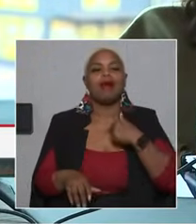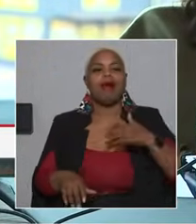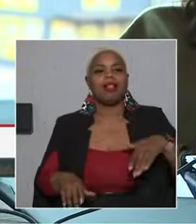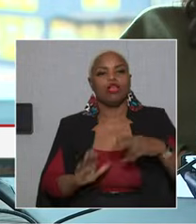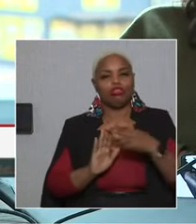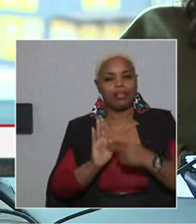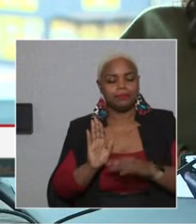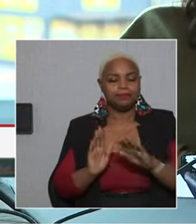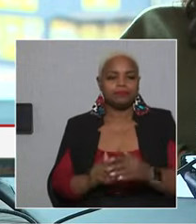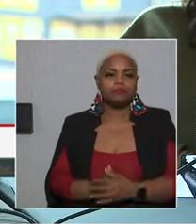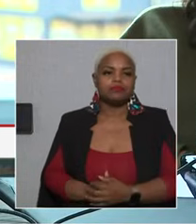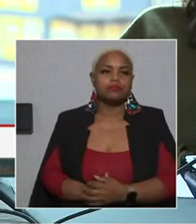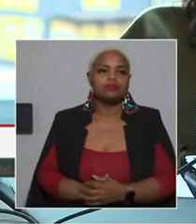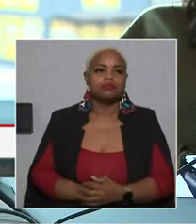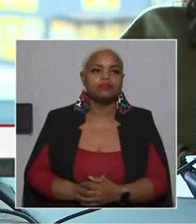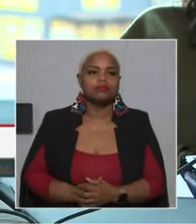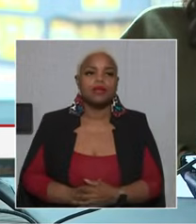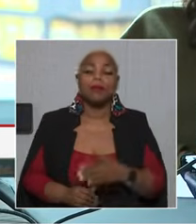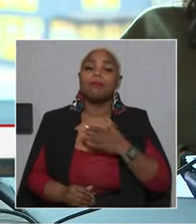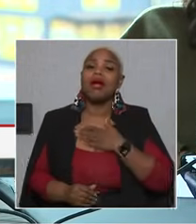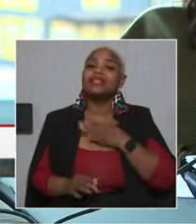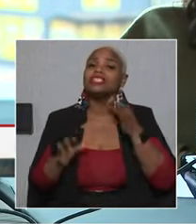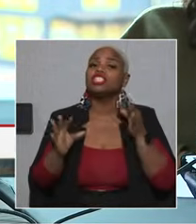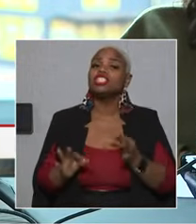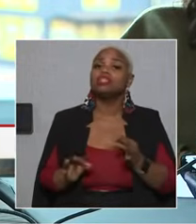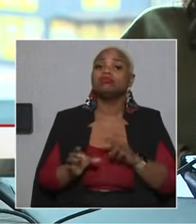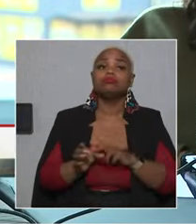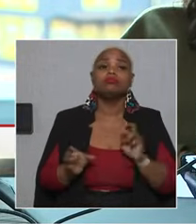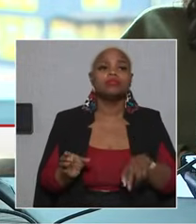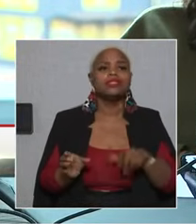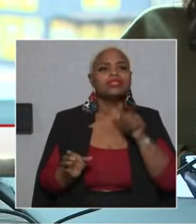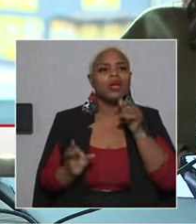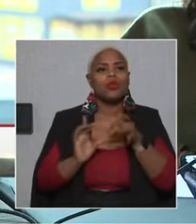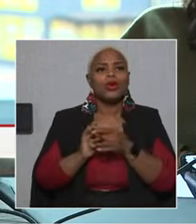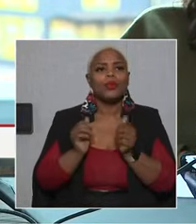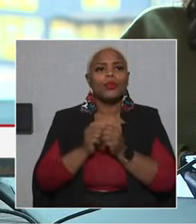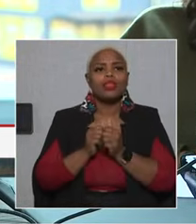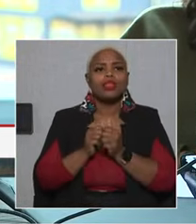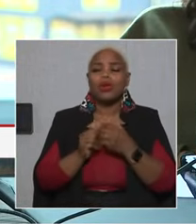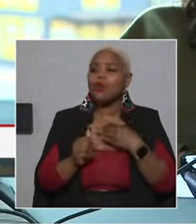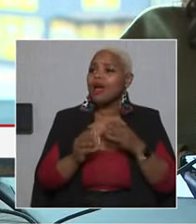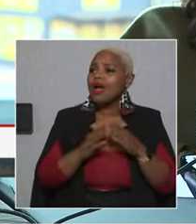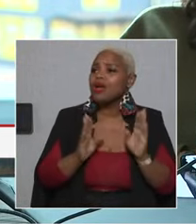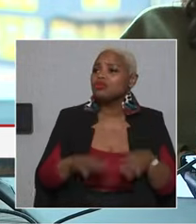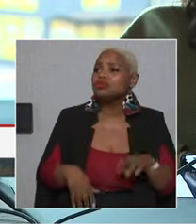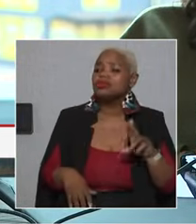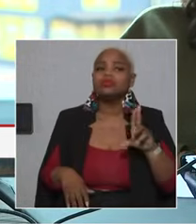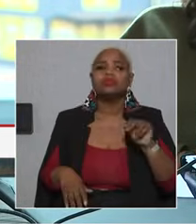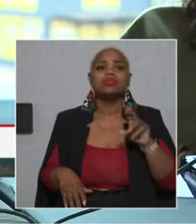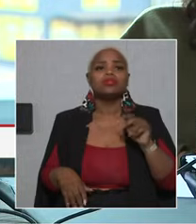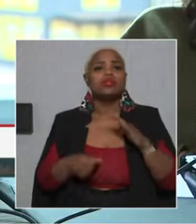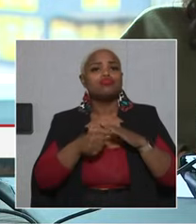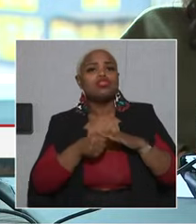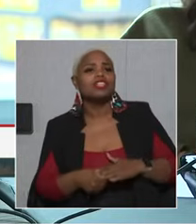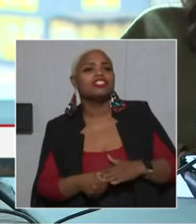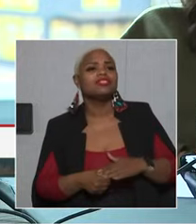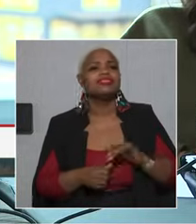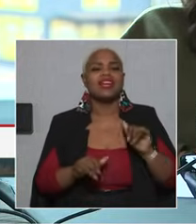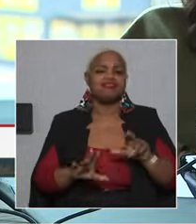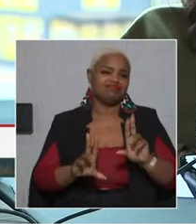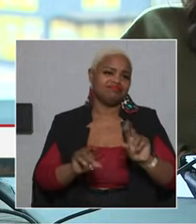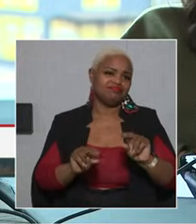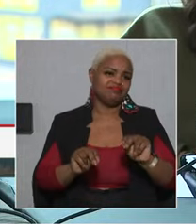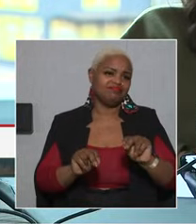it. And so my decision was not factored into anything with respect other than the fact that it's time. I've had 28 years in